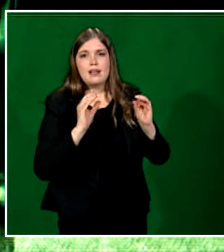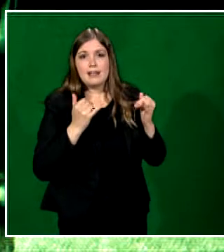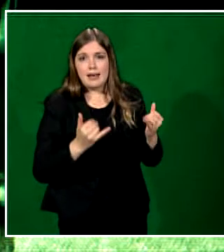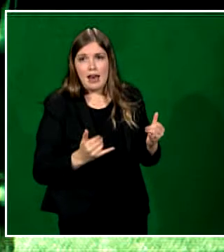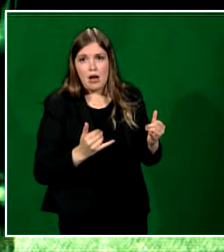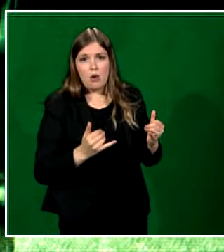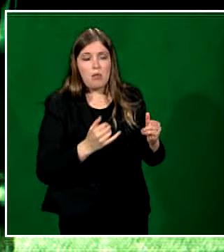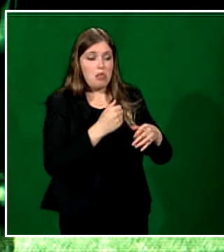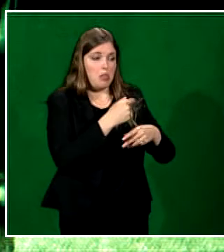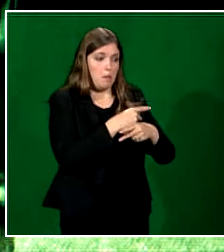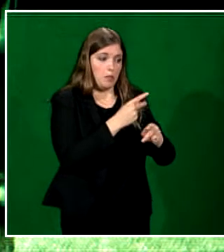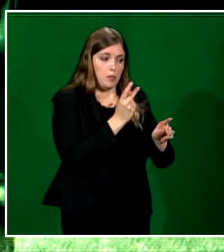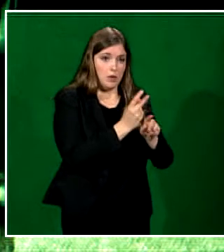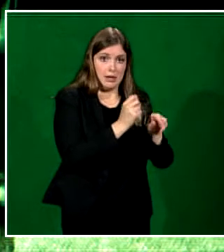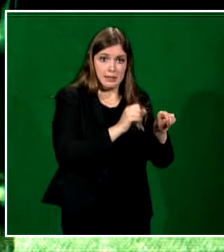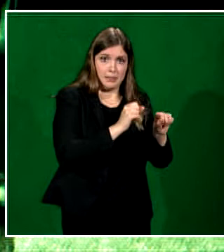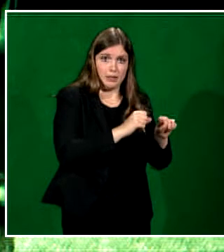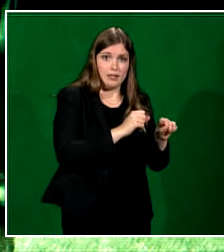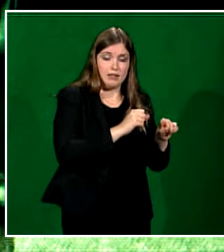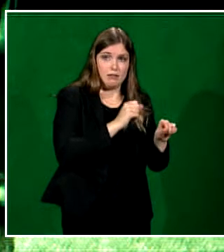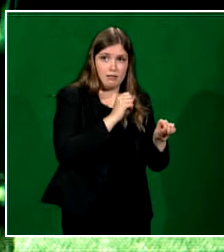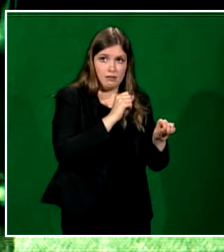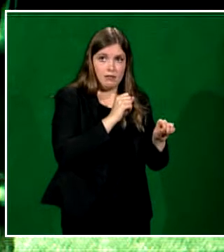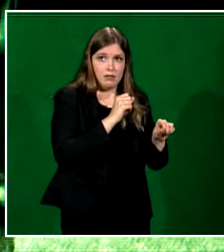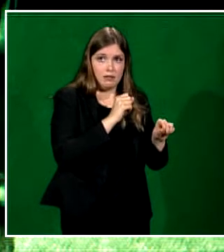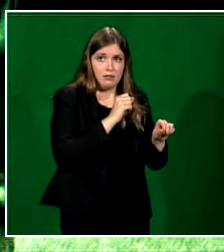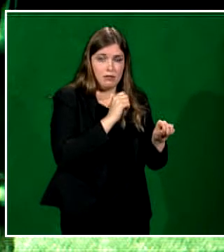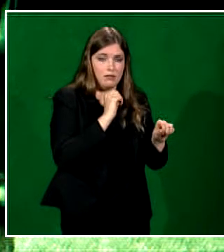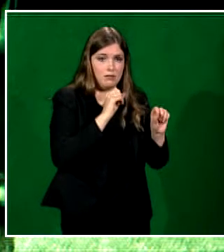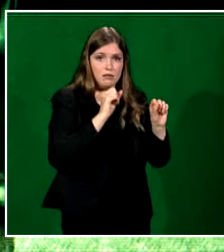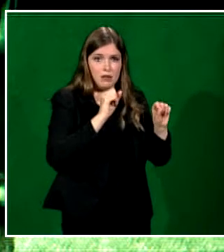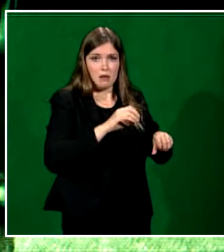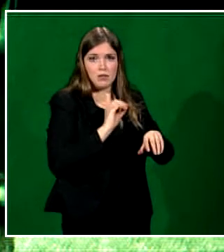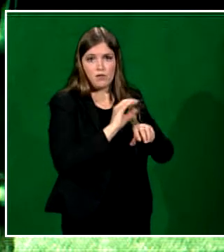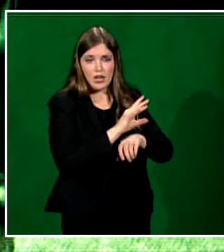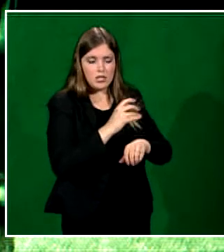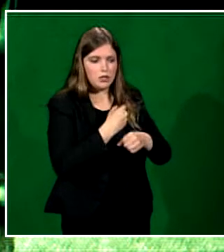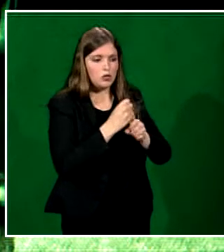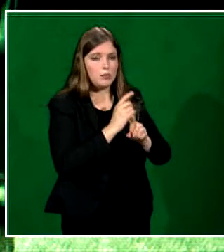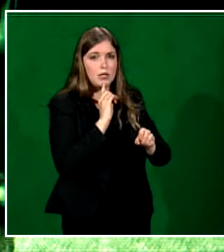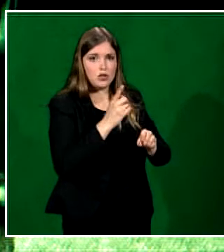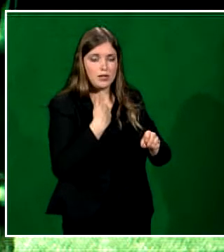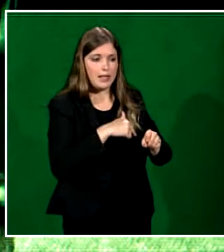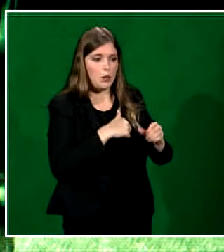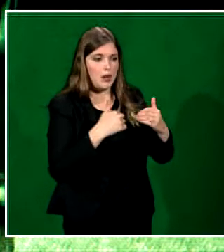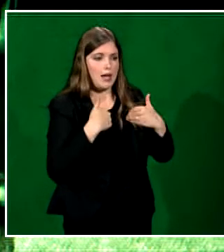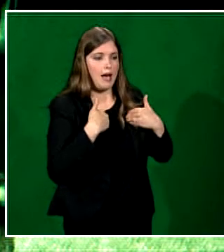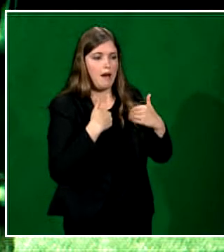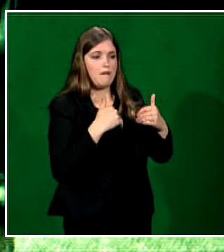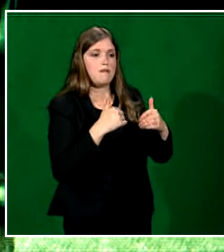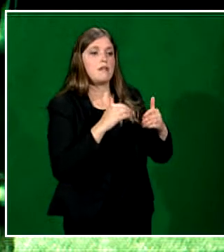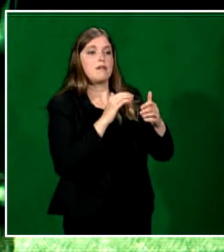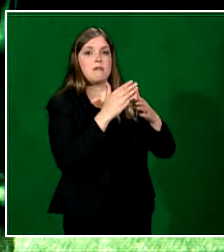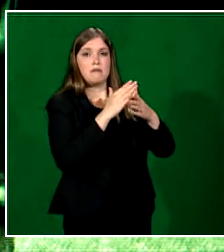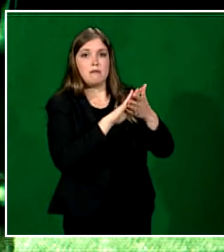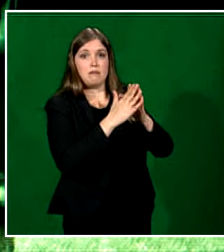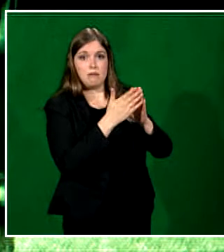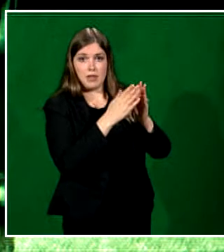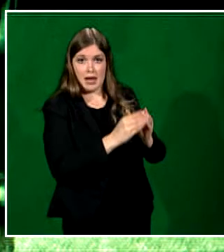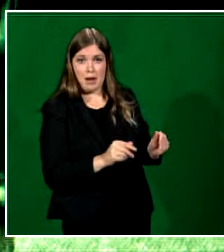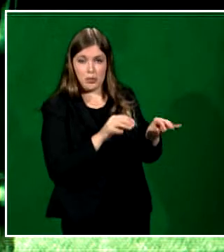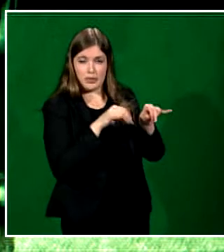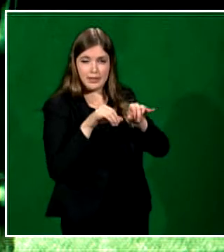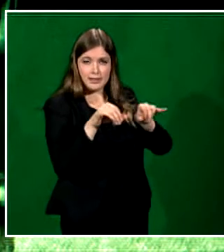developing despite the additives. So to ensure that we have compost that will meet standards, we have ensured that we test